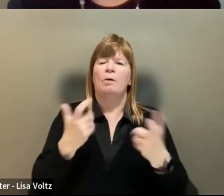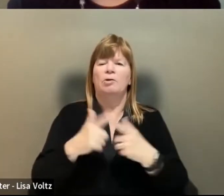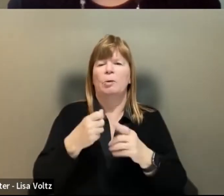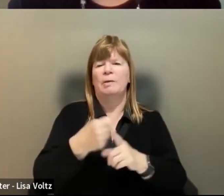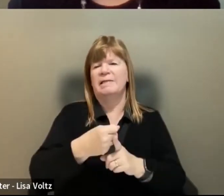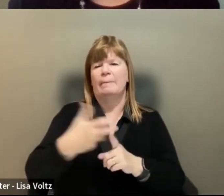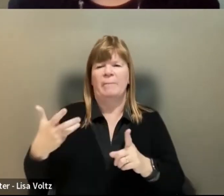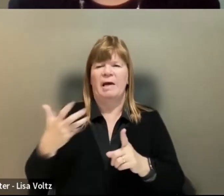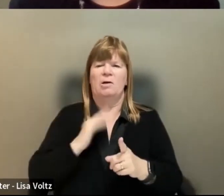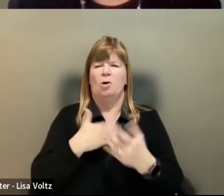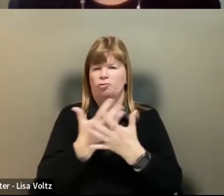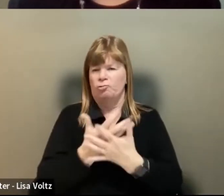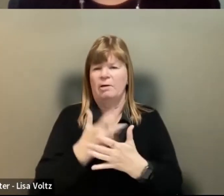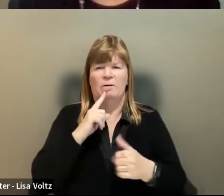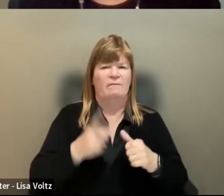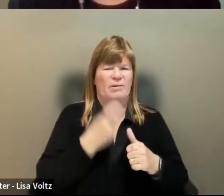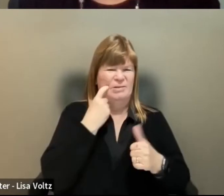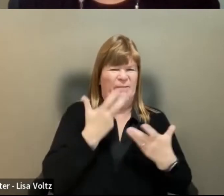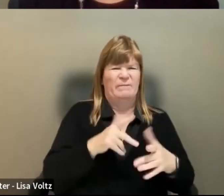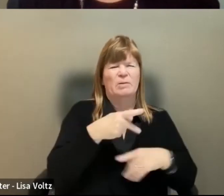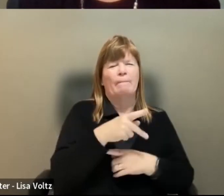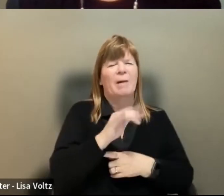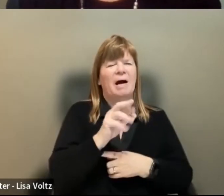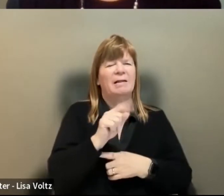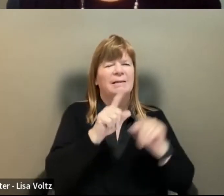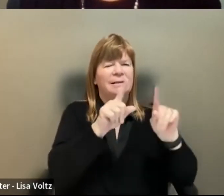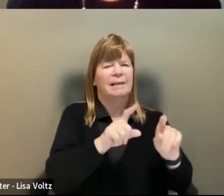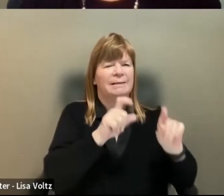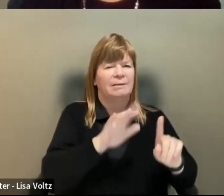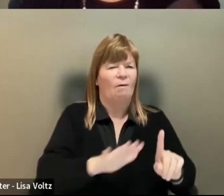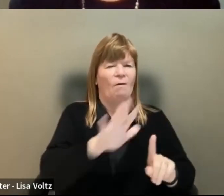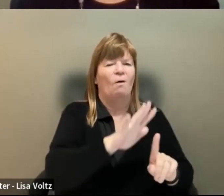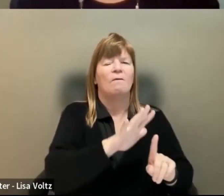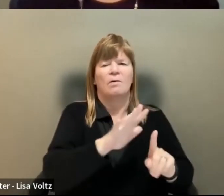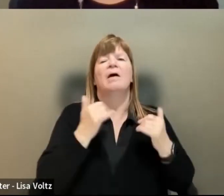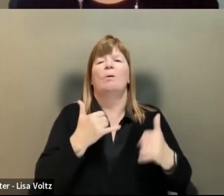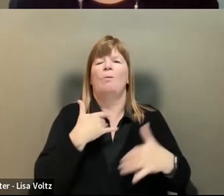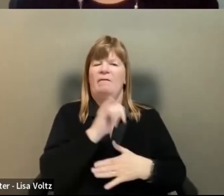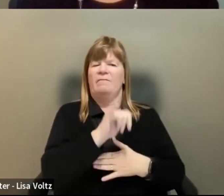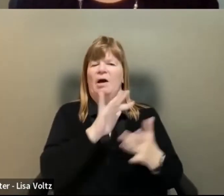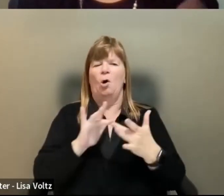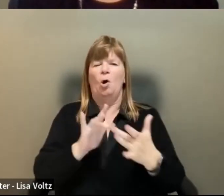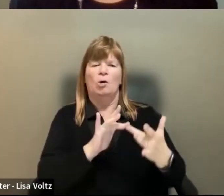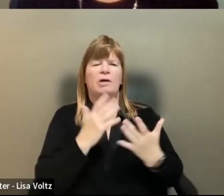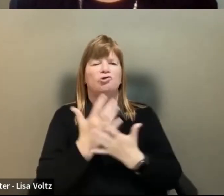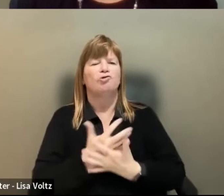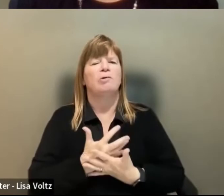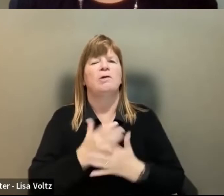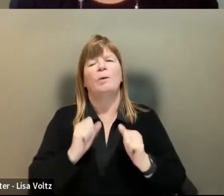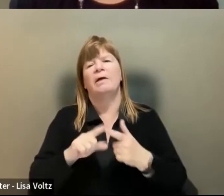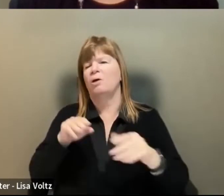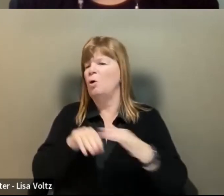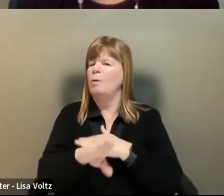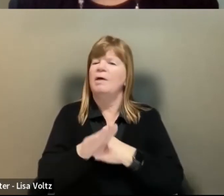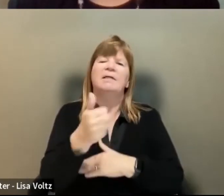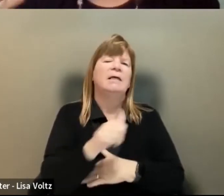screener. So first, we just did the pilots across the state. So we would like to have that online screening method where we could go into